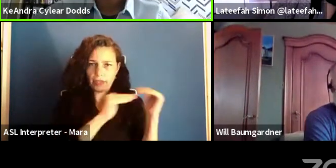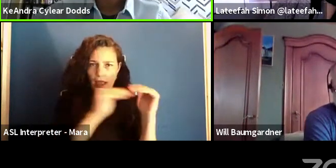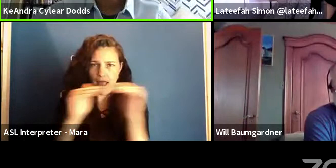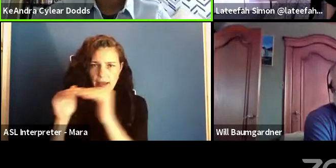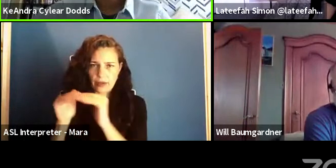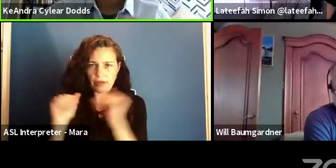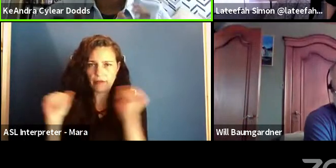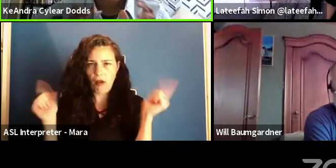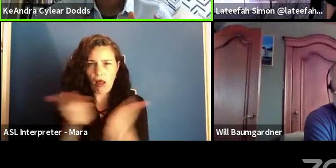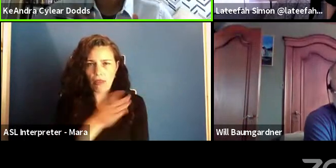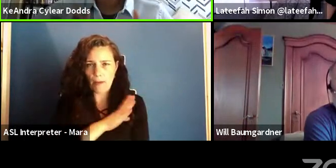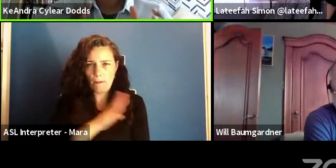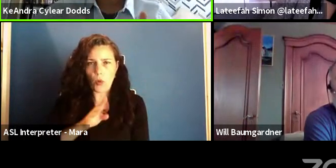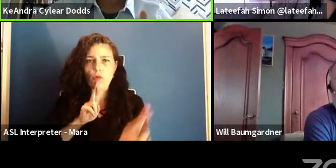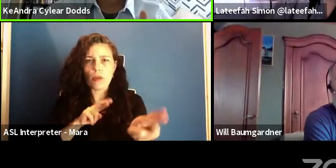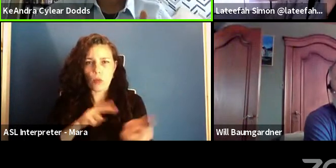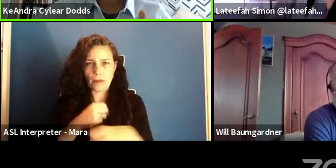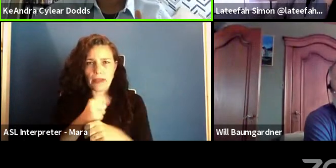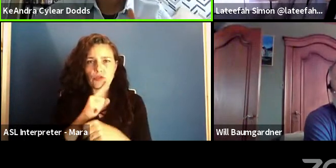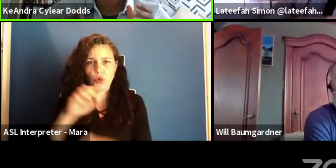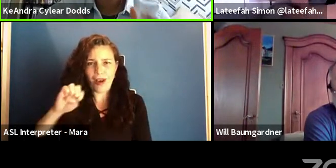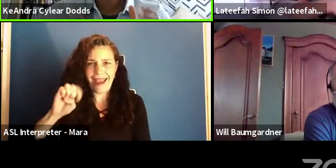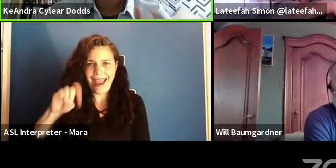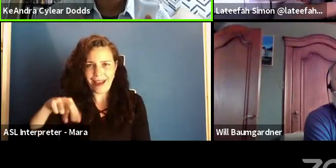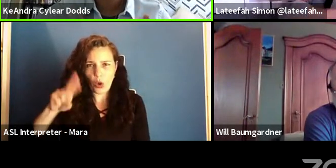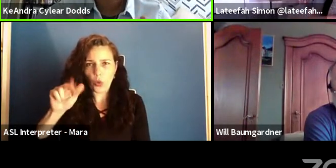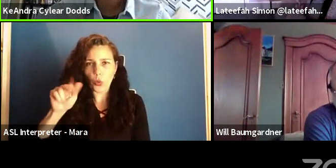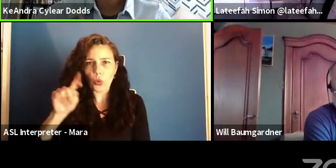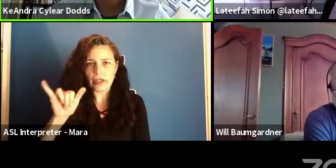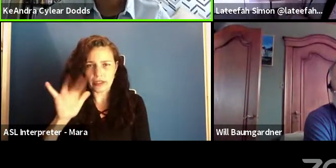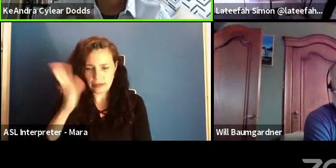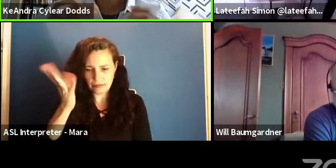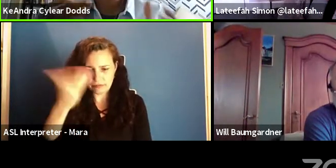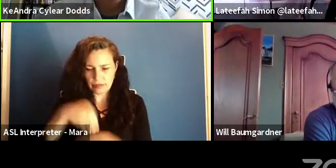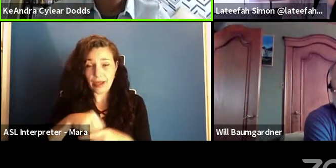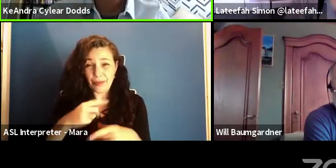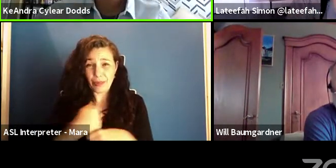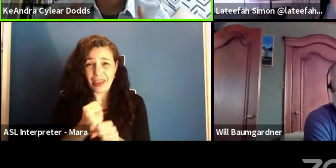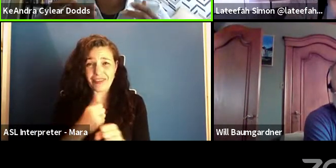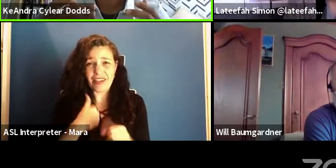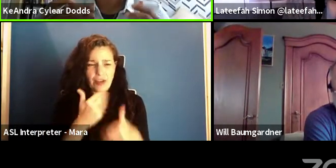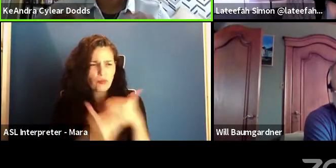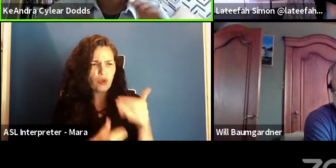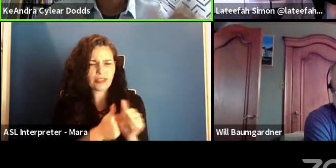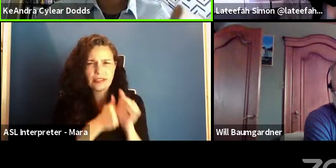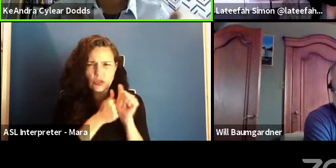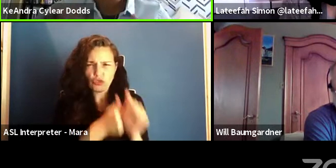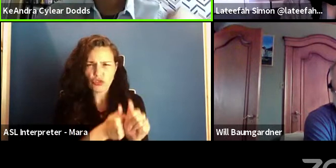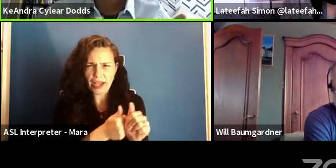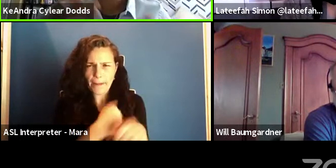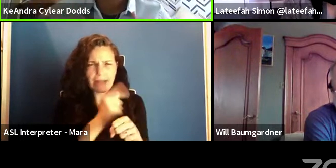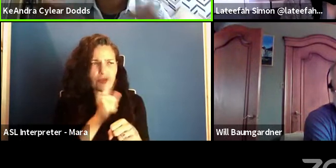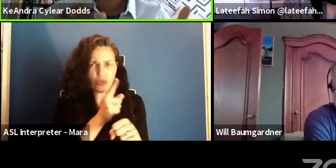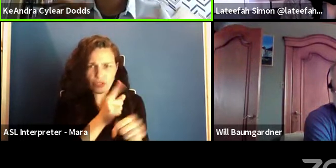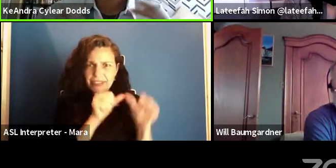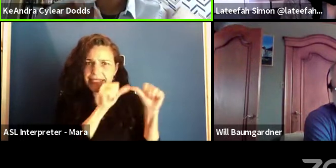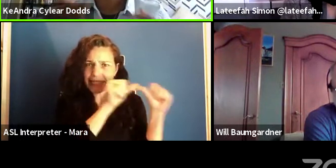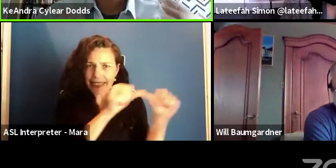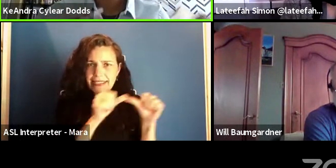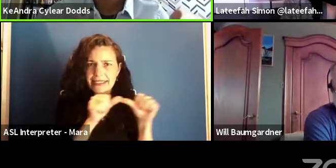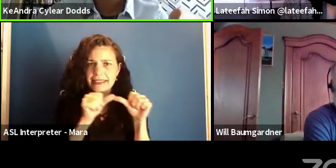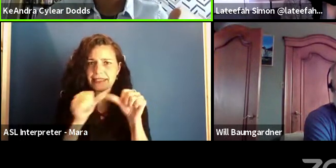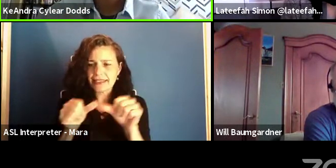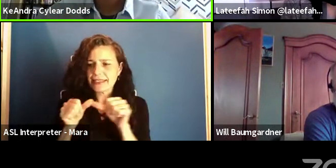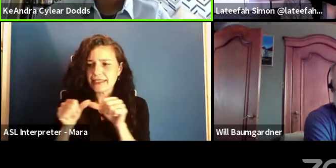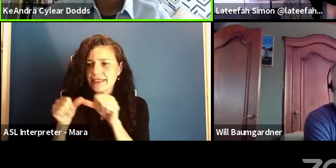right? But that has to be substantive. There has to be a process of tracking and reviewing and making sure it's consistent and we're considering